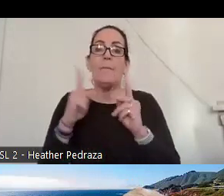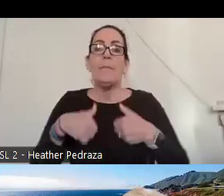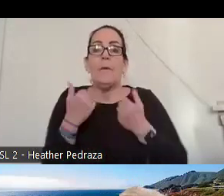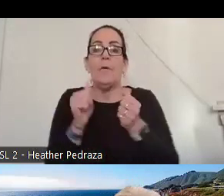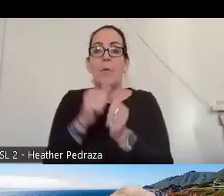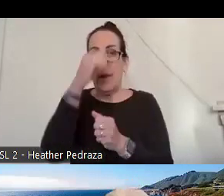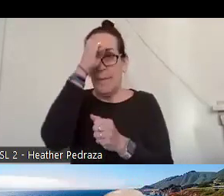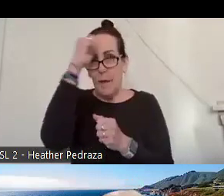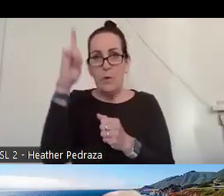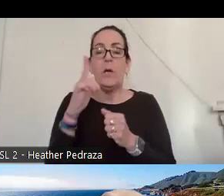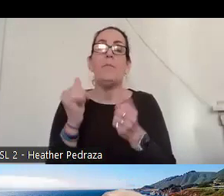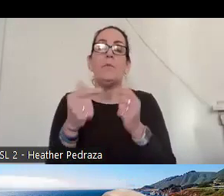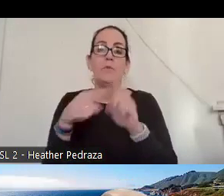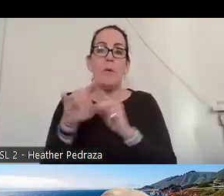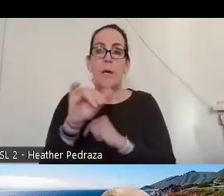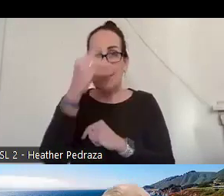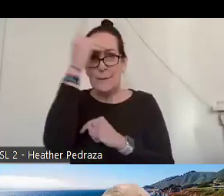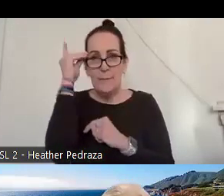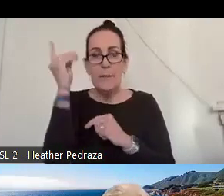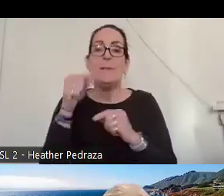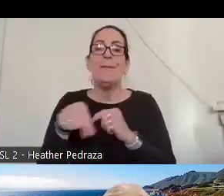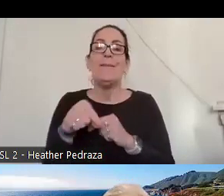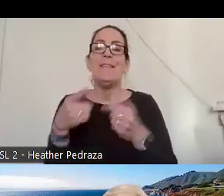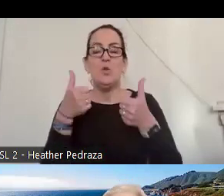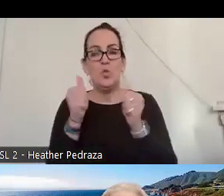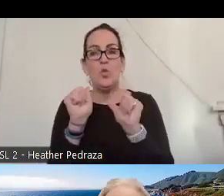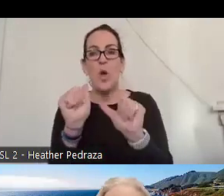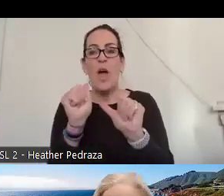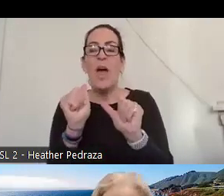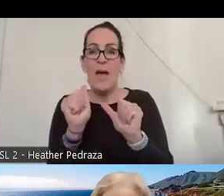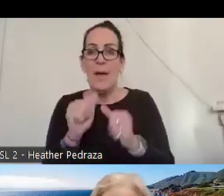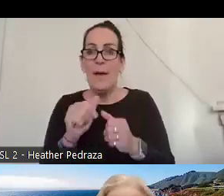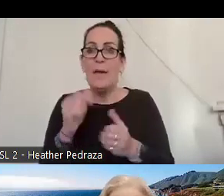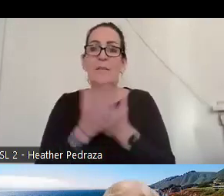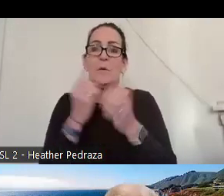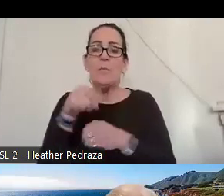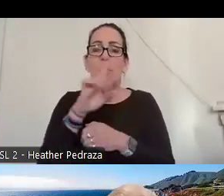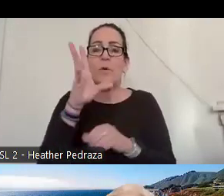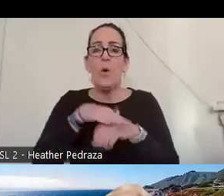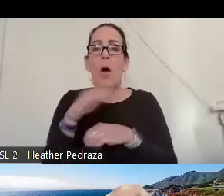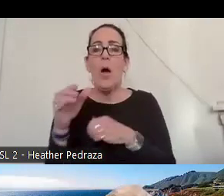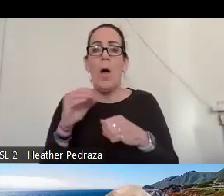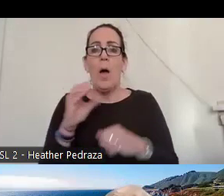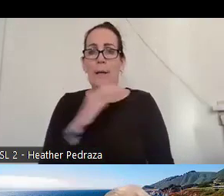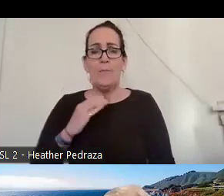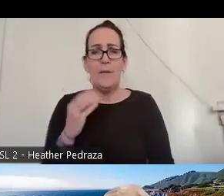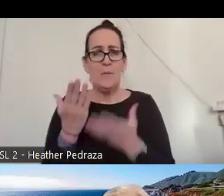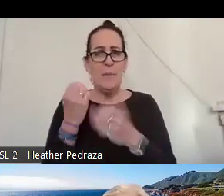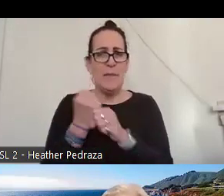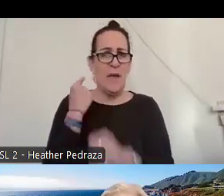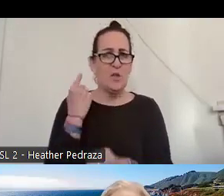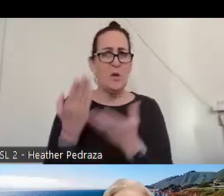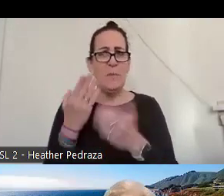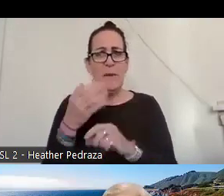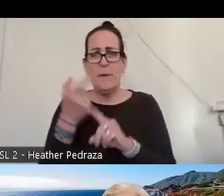their family caregivers. And so this is an effort. Some of you who were on the committee last year, I think it might have been our February meeting